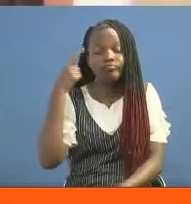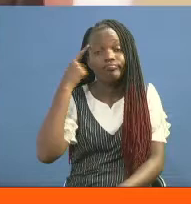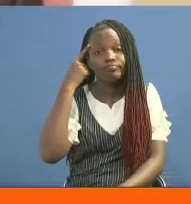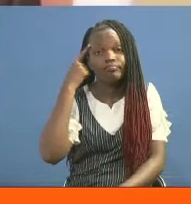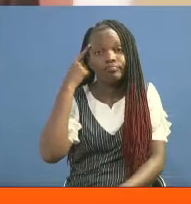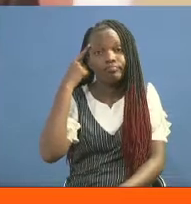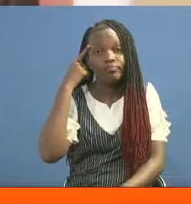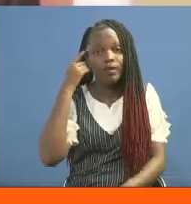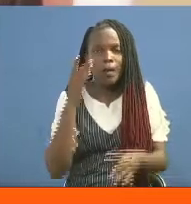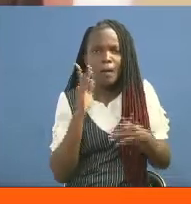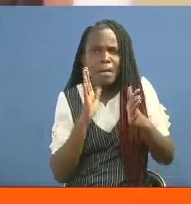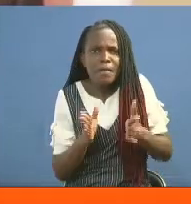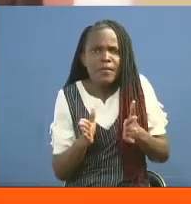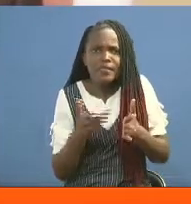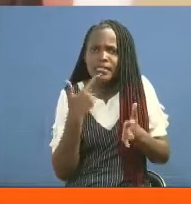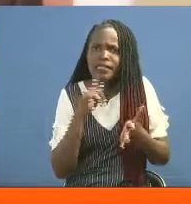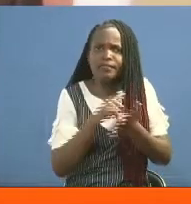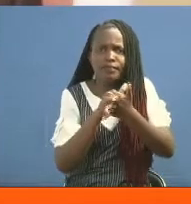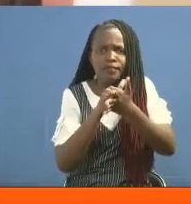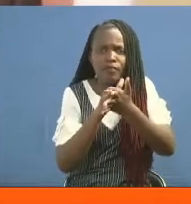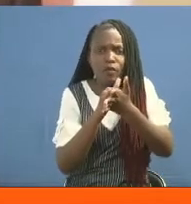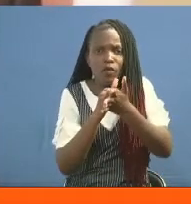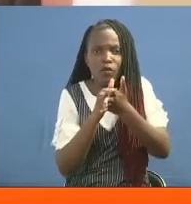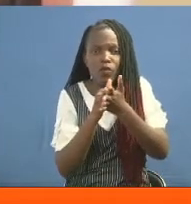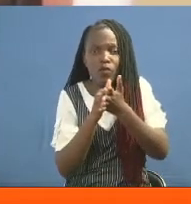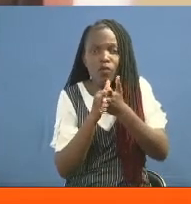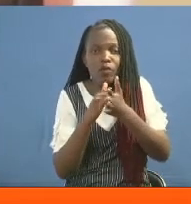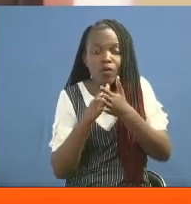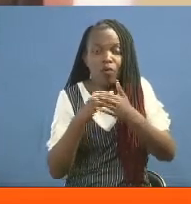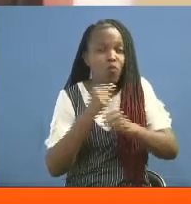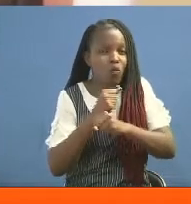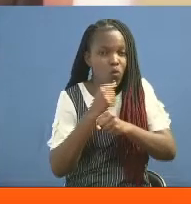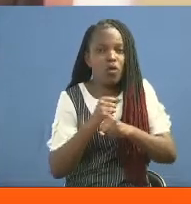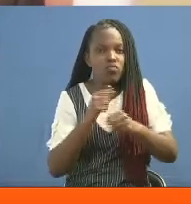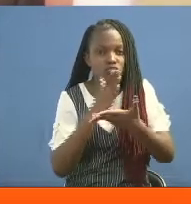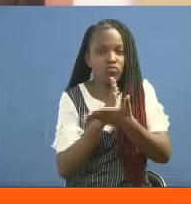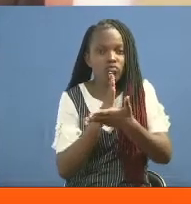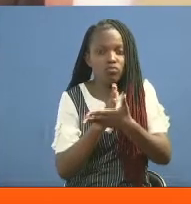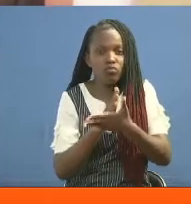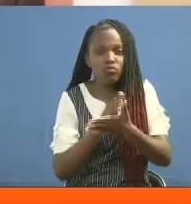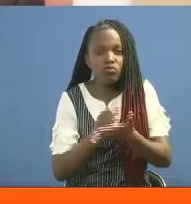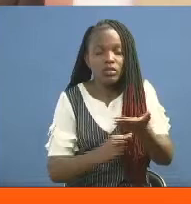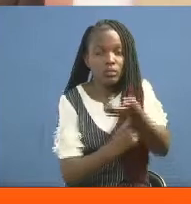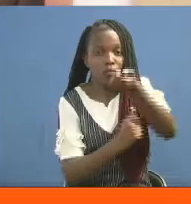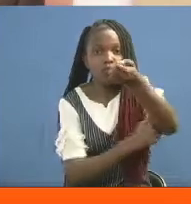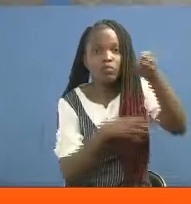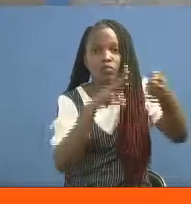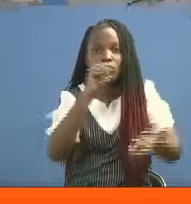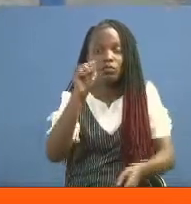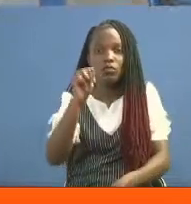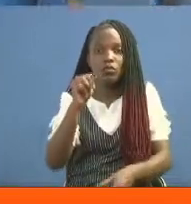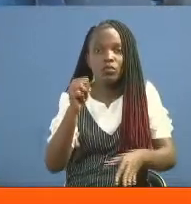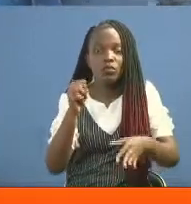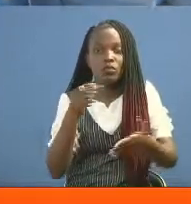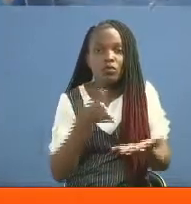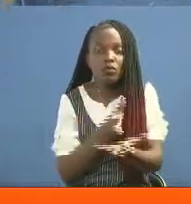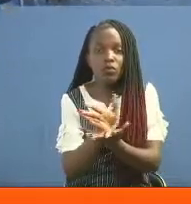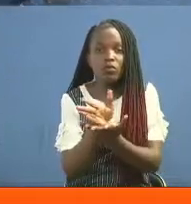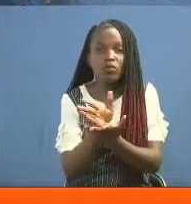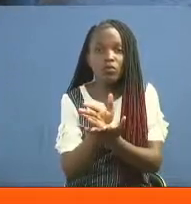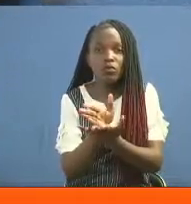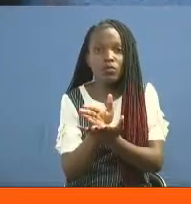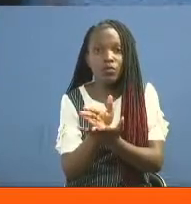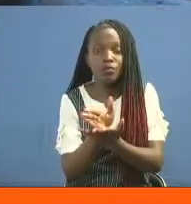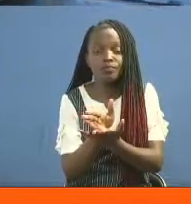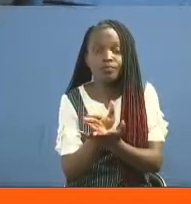personally I would say that we should have deliberate efforts to support them through the already established. In if they can